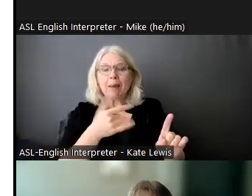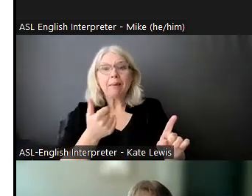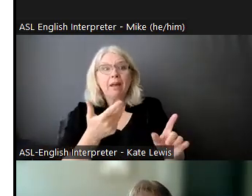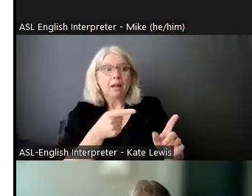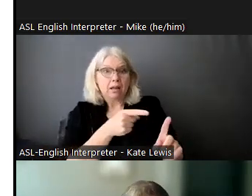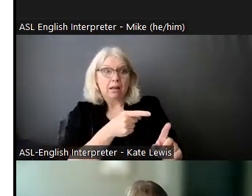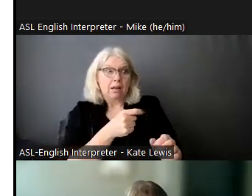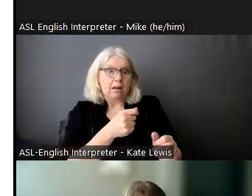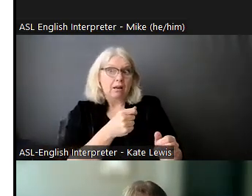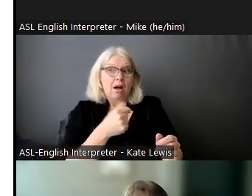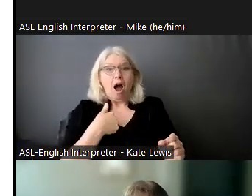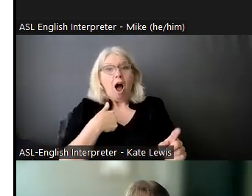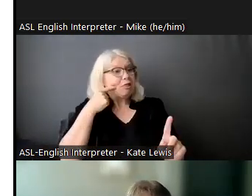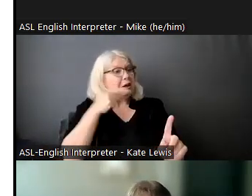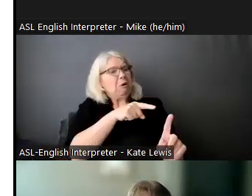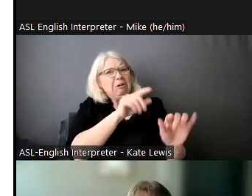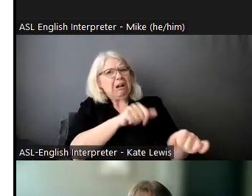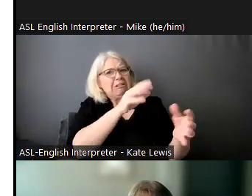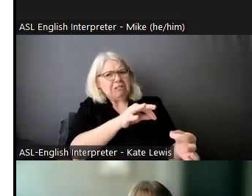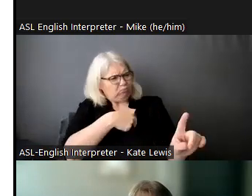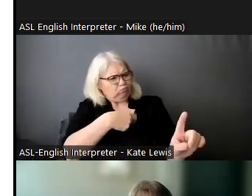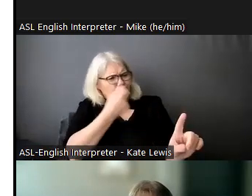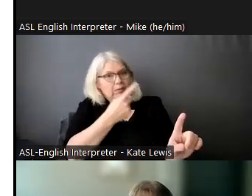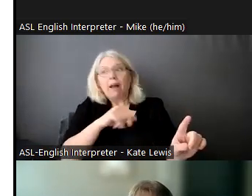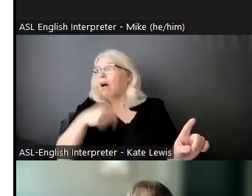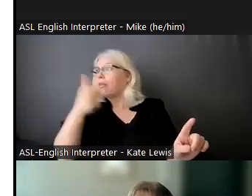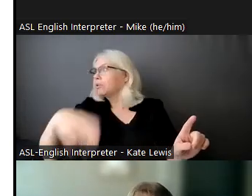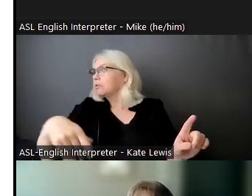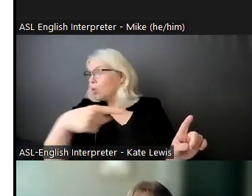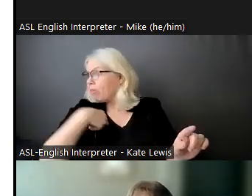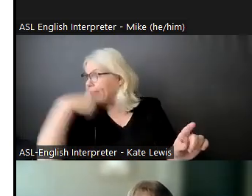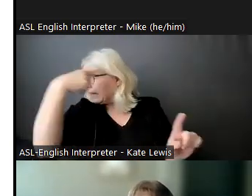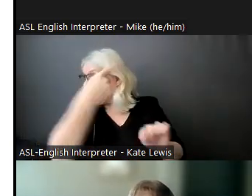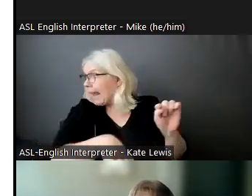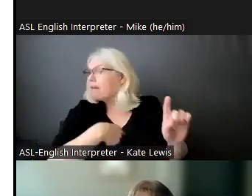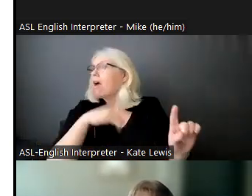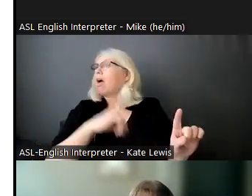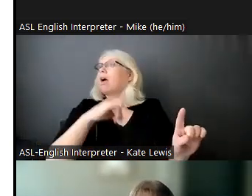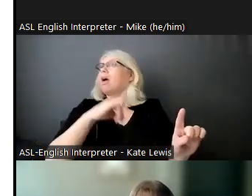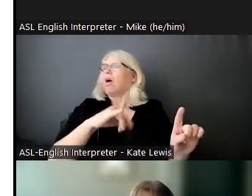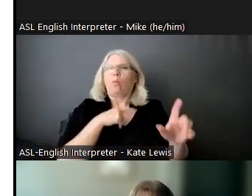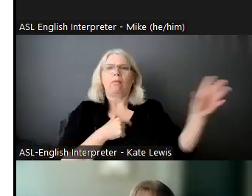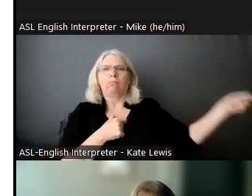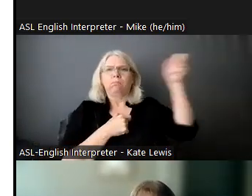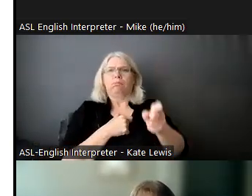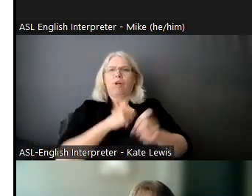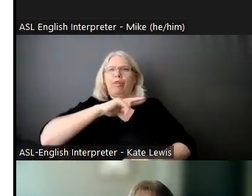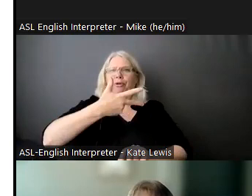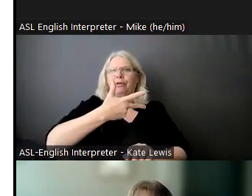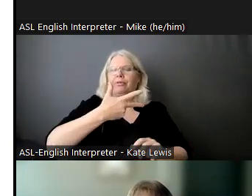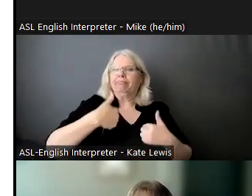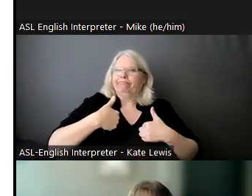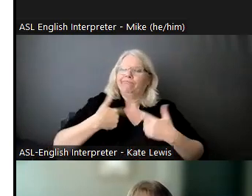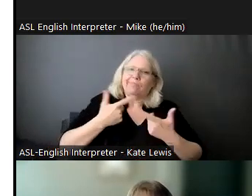about whether someone does or does not understand and appreciate. So typically, medical capacity about treatment and